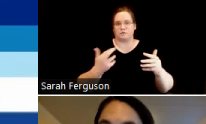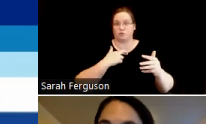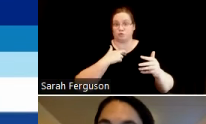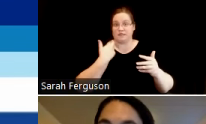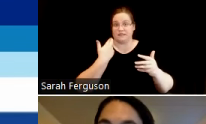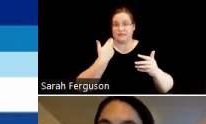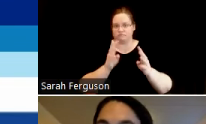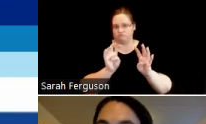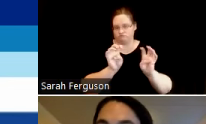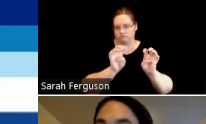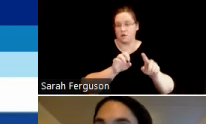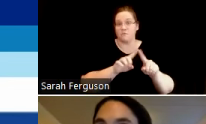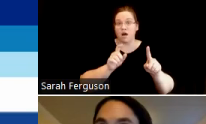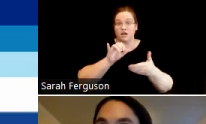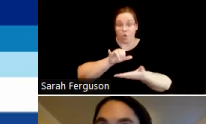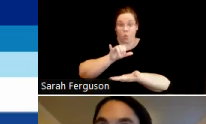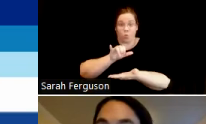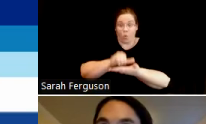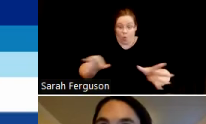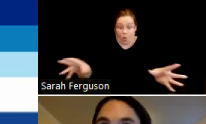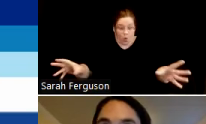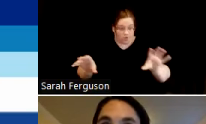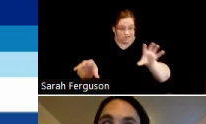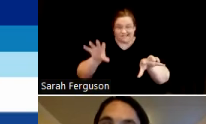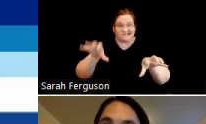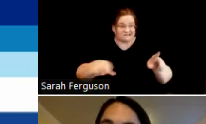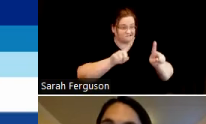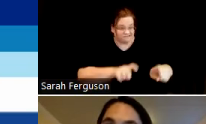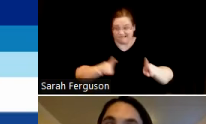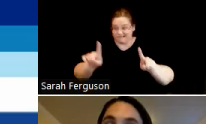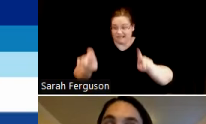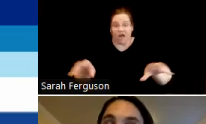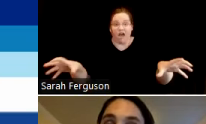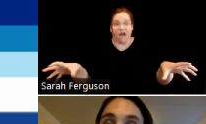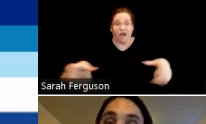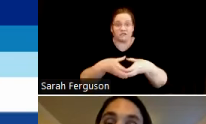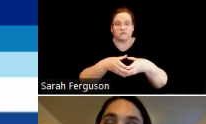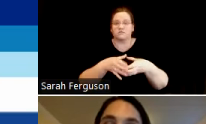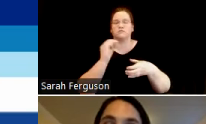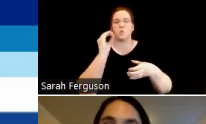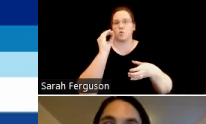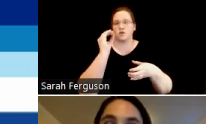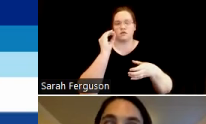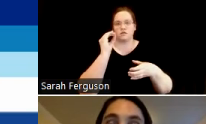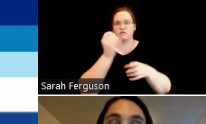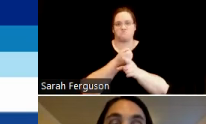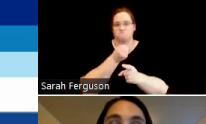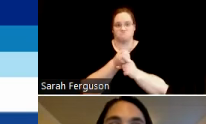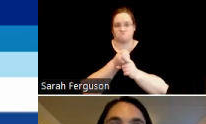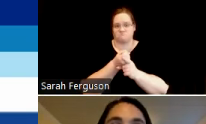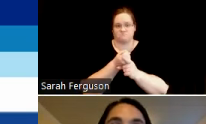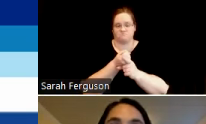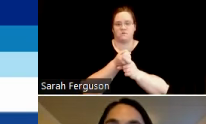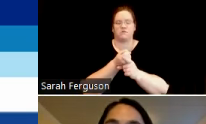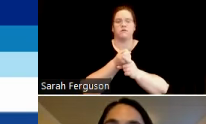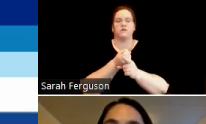cases occurred in the 7,800 kids who received an mRNA vaccine. So that's combining both the Moderna and Pfizer numbers.